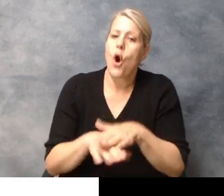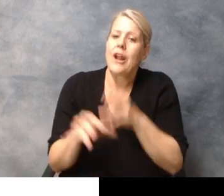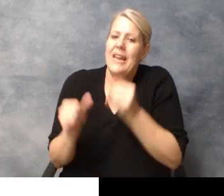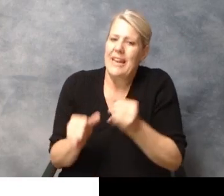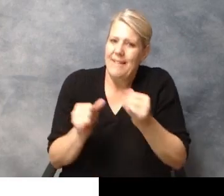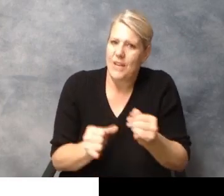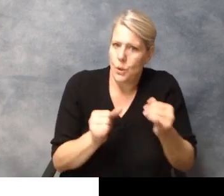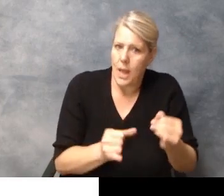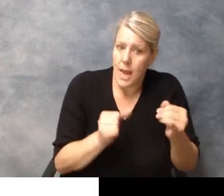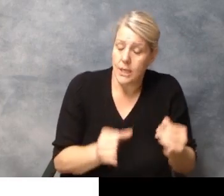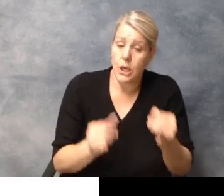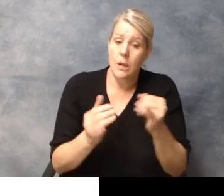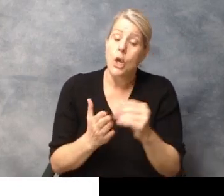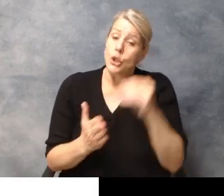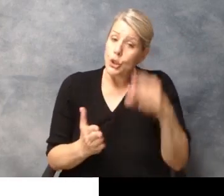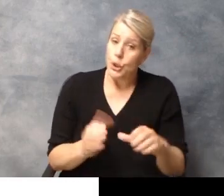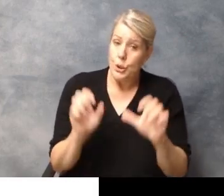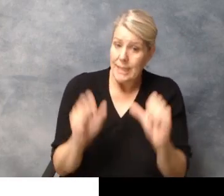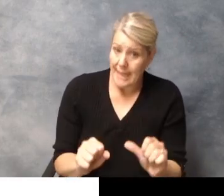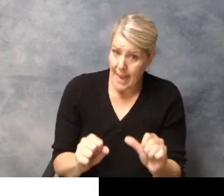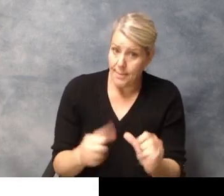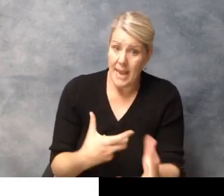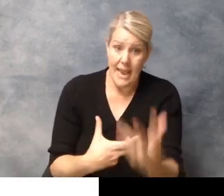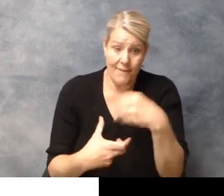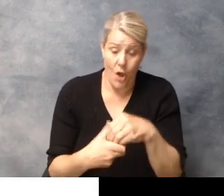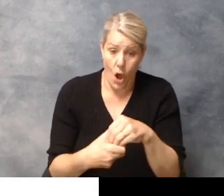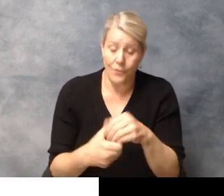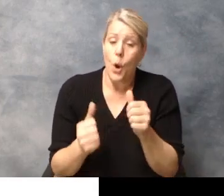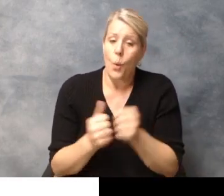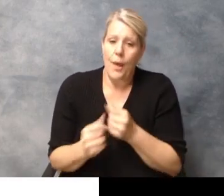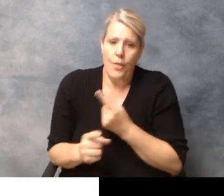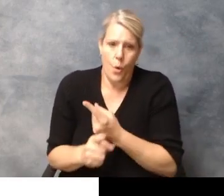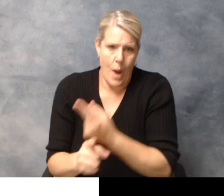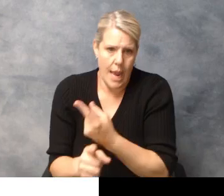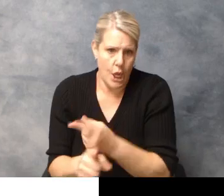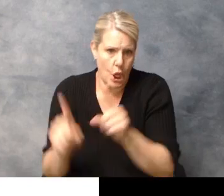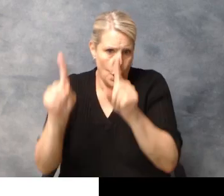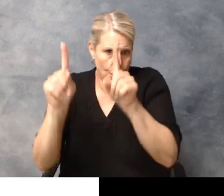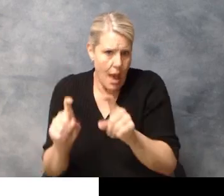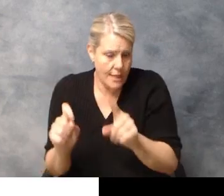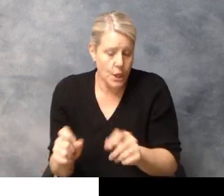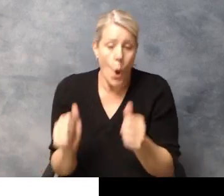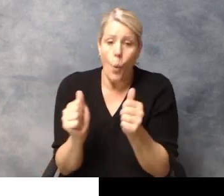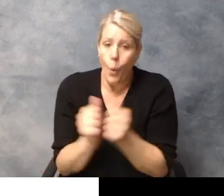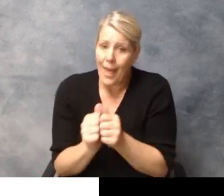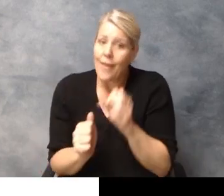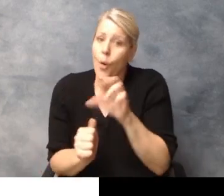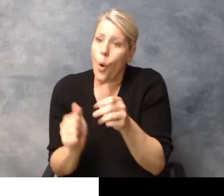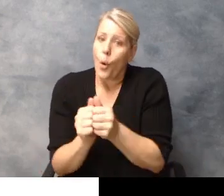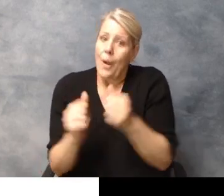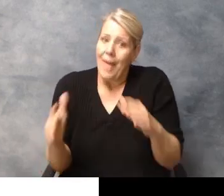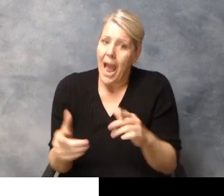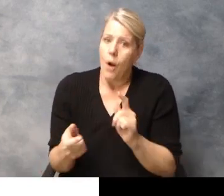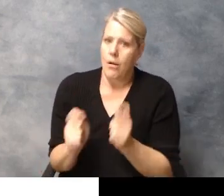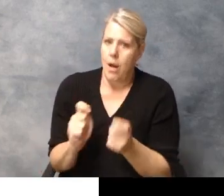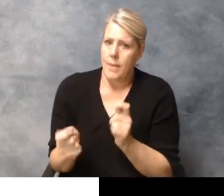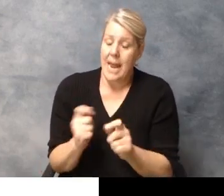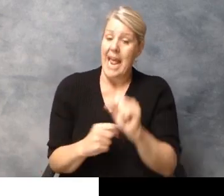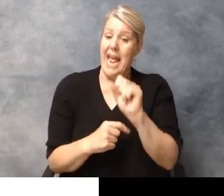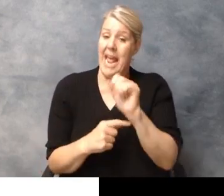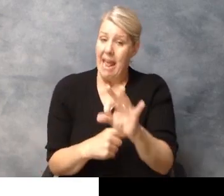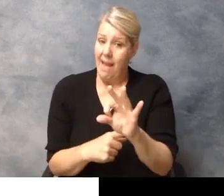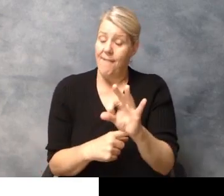can participate in the regular state assessment either with or without accommodations, or students, if found eligible by